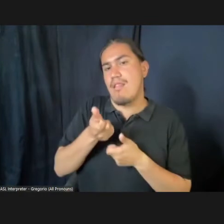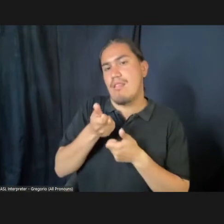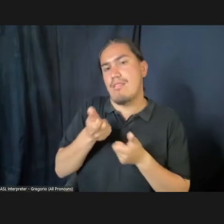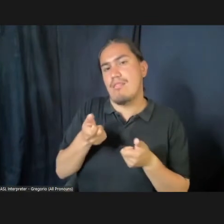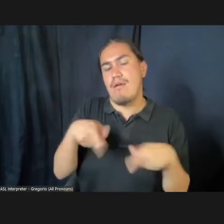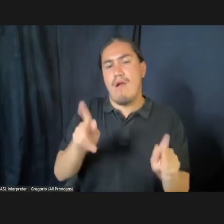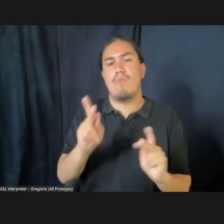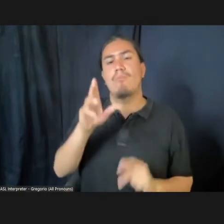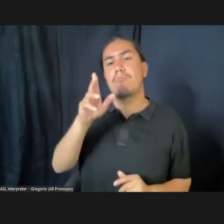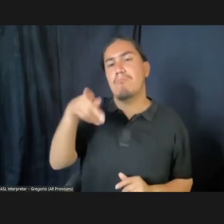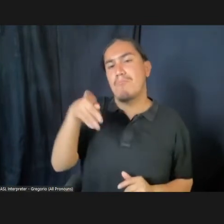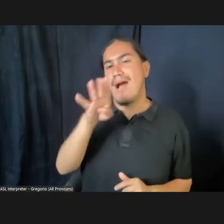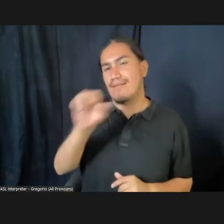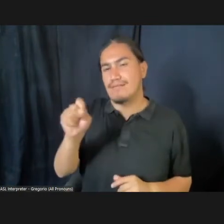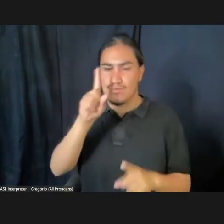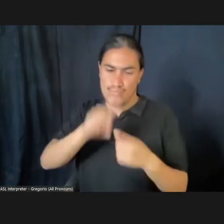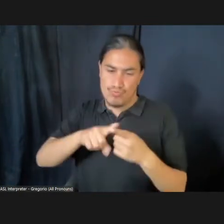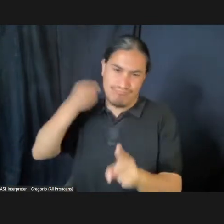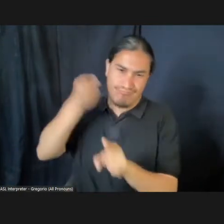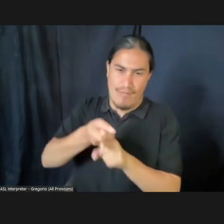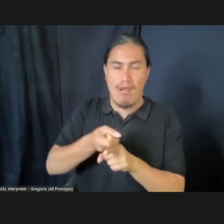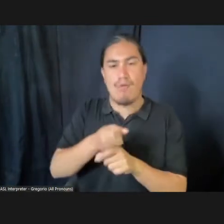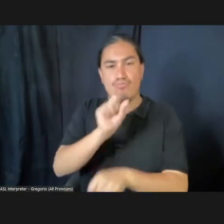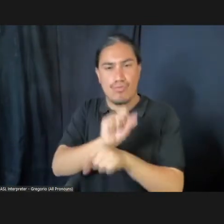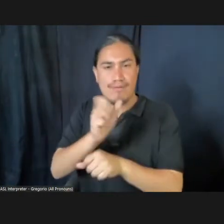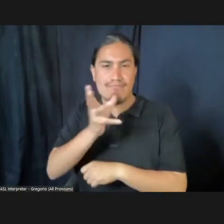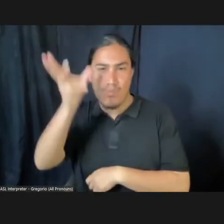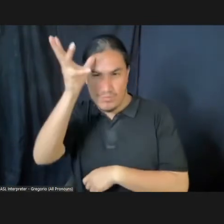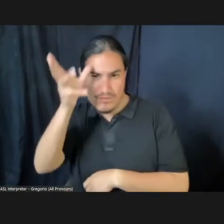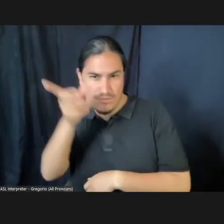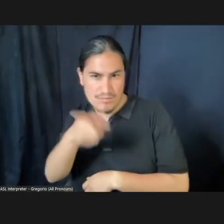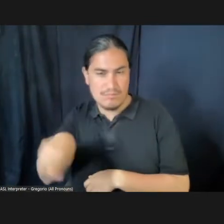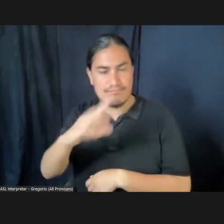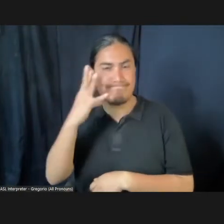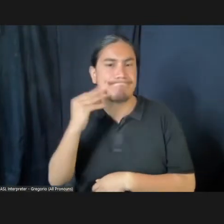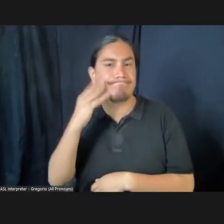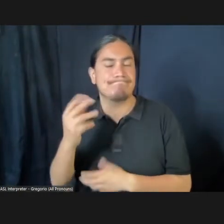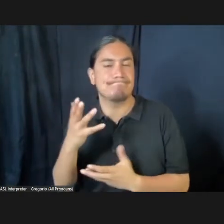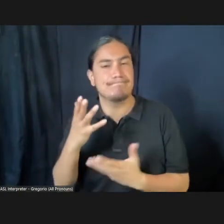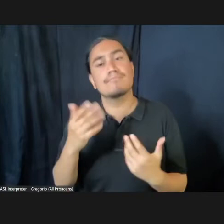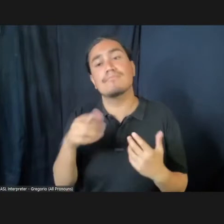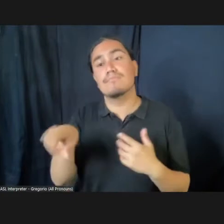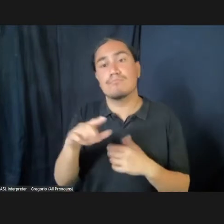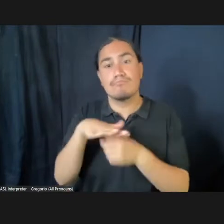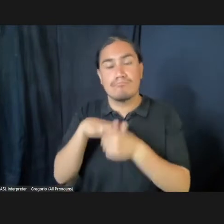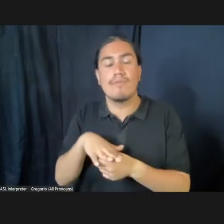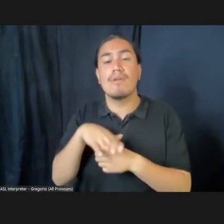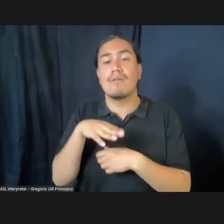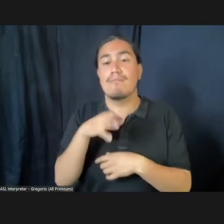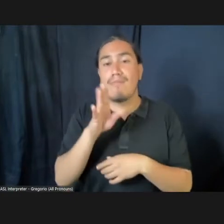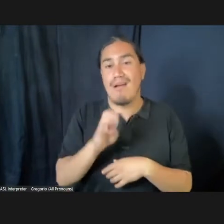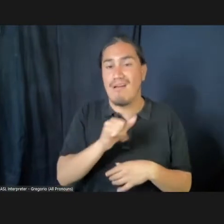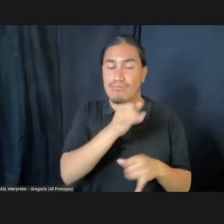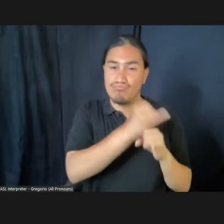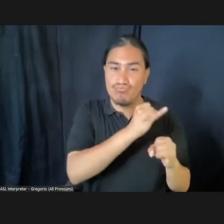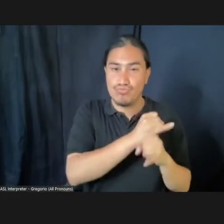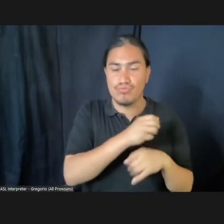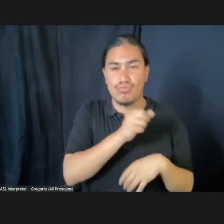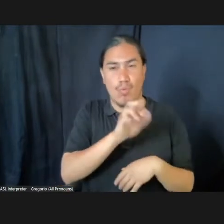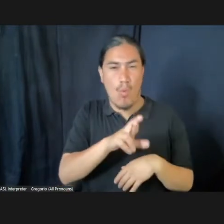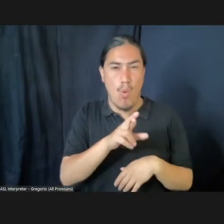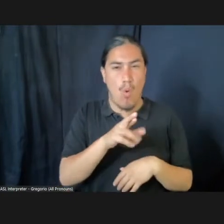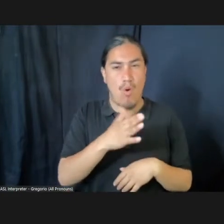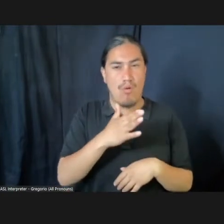to describe working parents, which in turn determines an institution's willingness or reluctance to grant